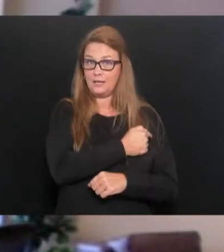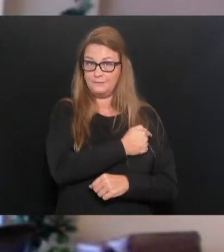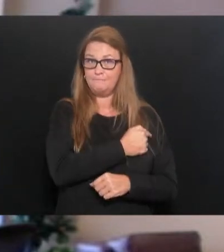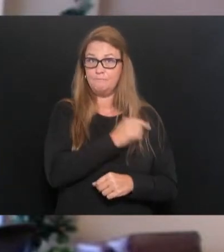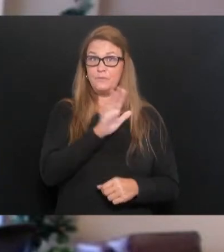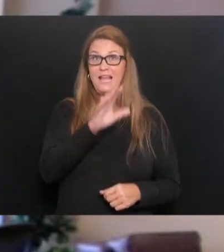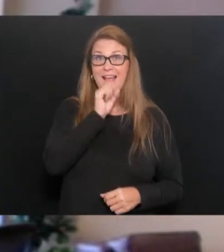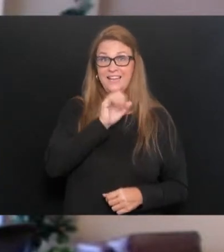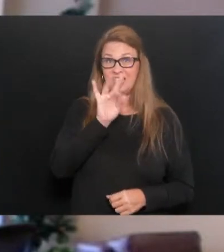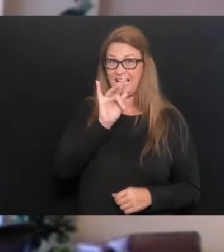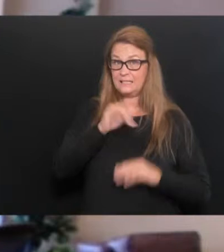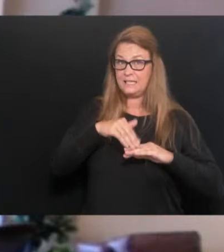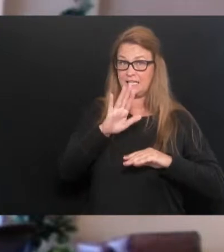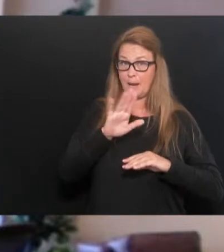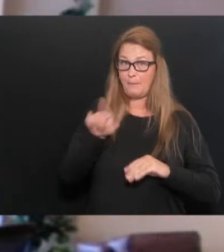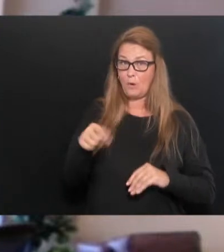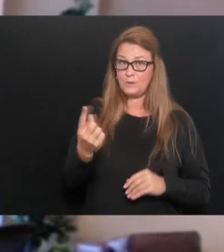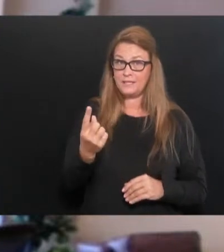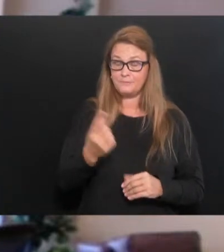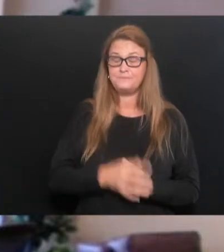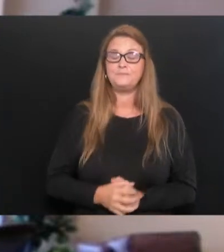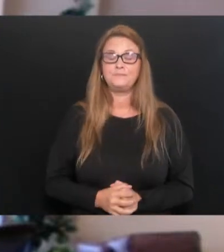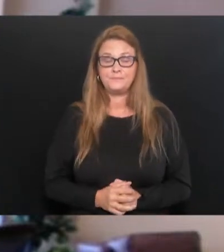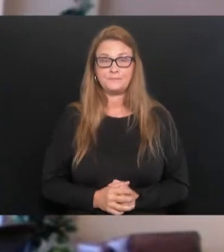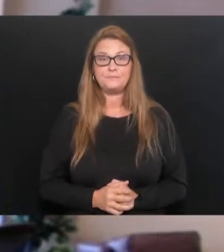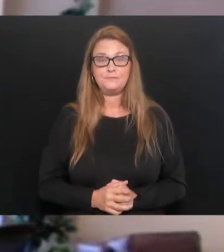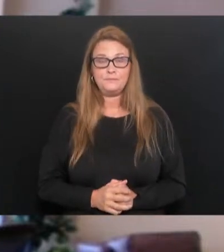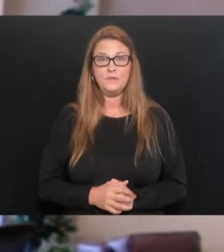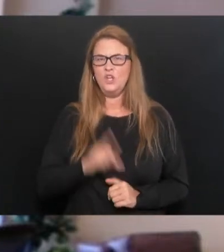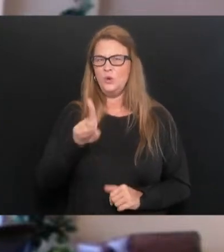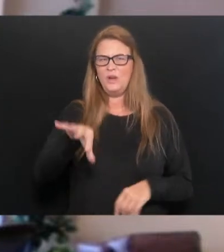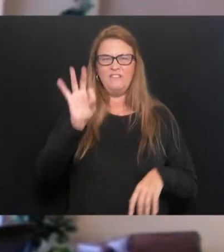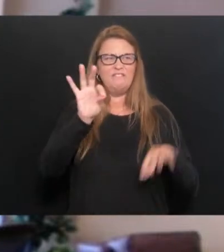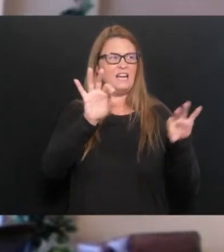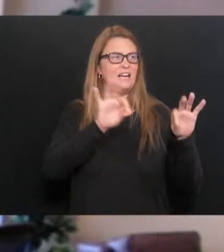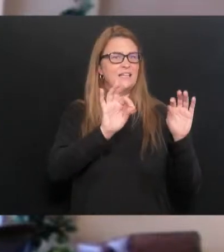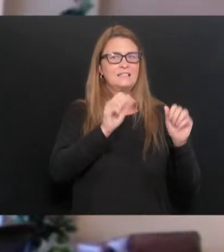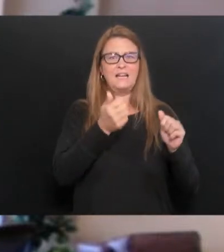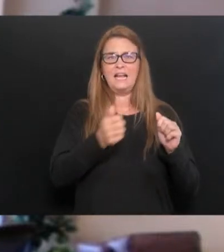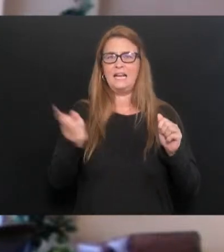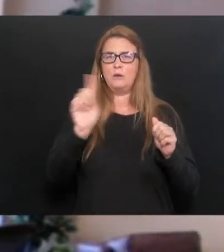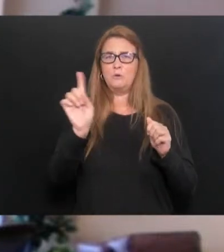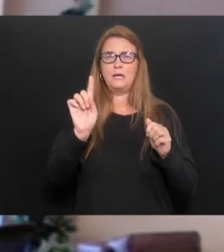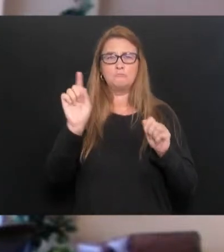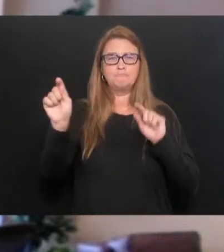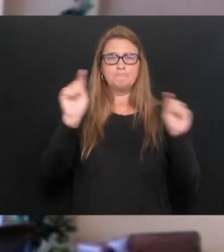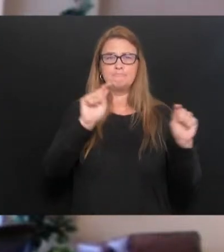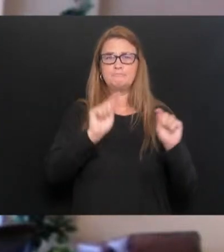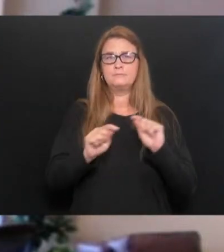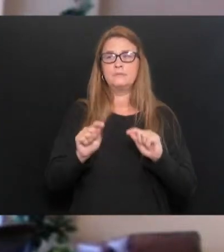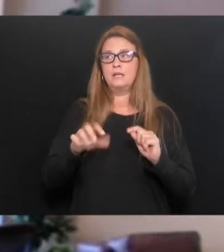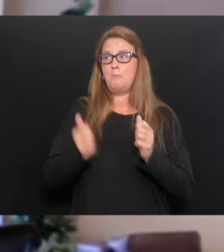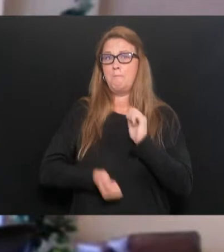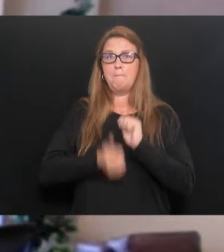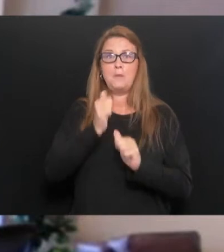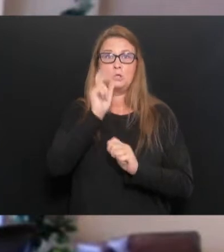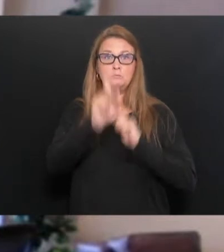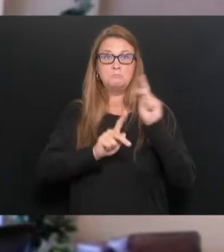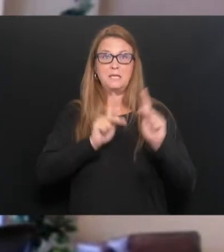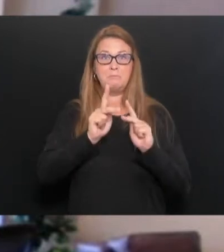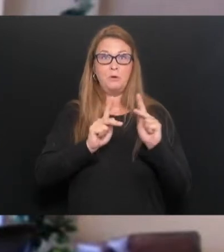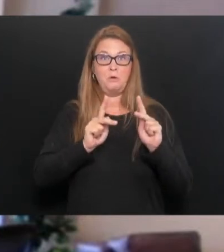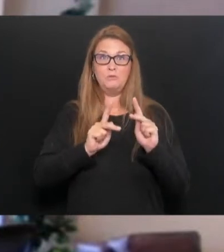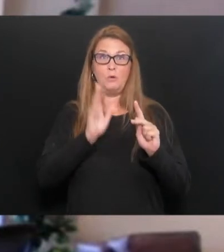Many criteria that could be filled by almost every West Virginian over 18 years old that falls into that category, and